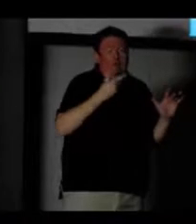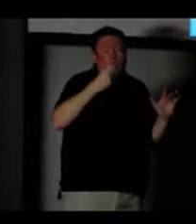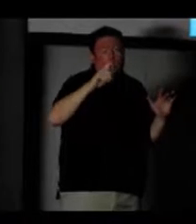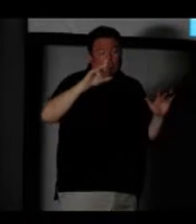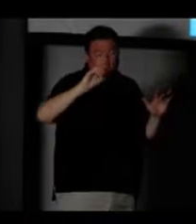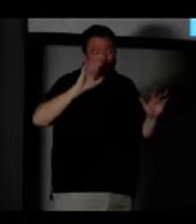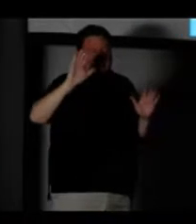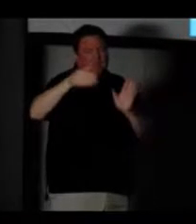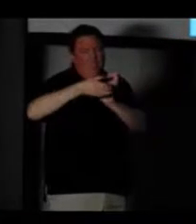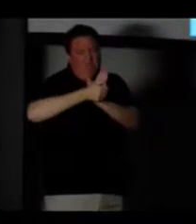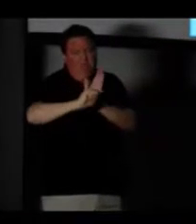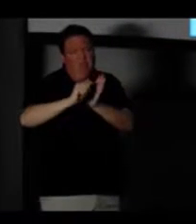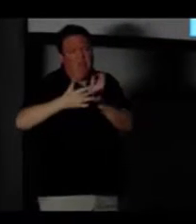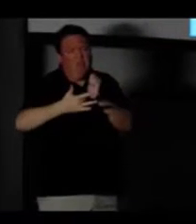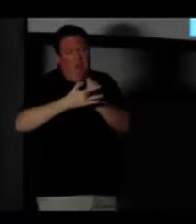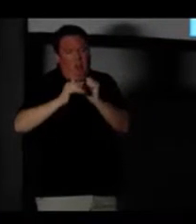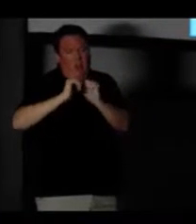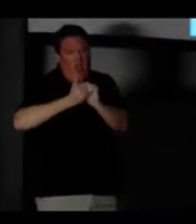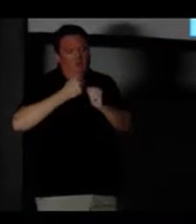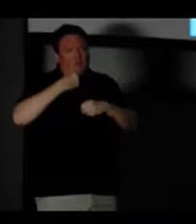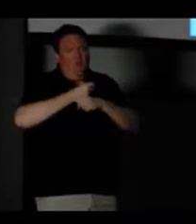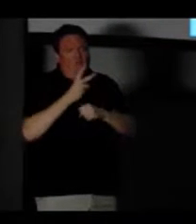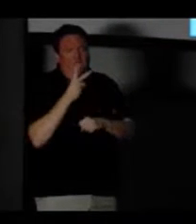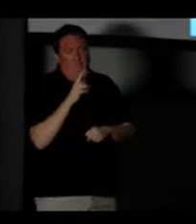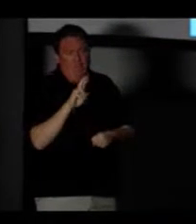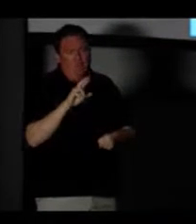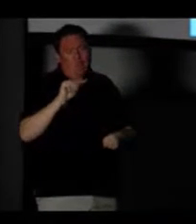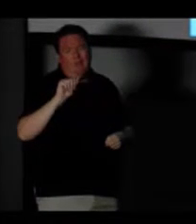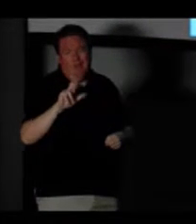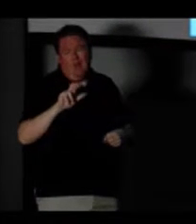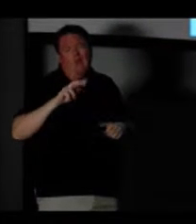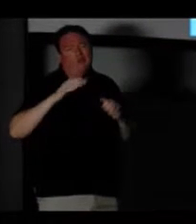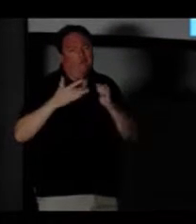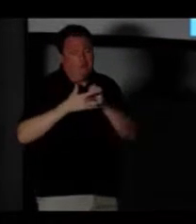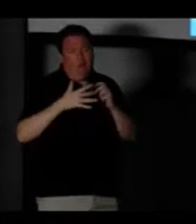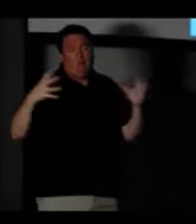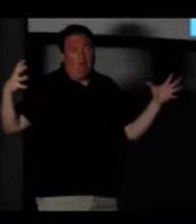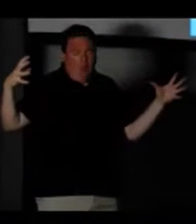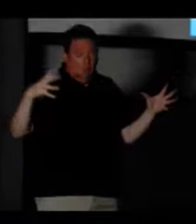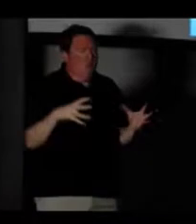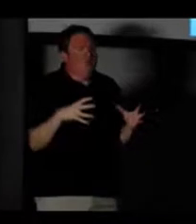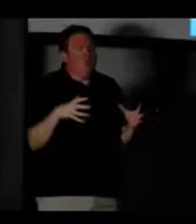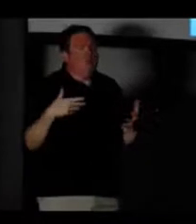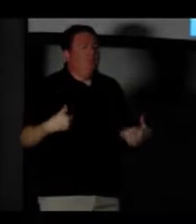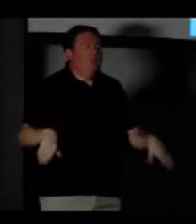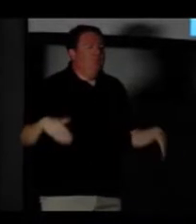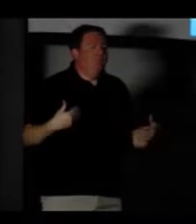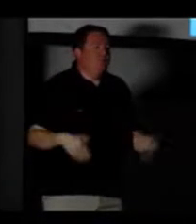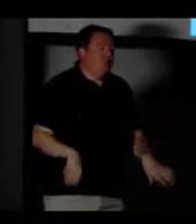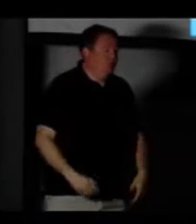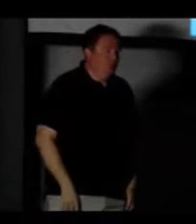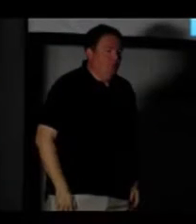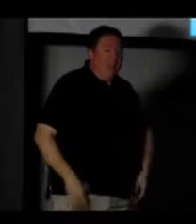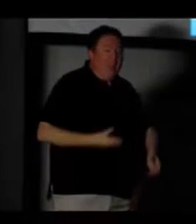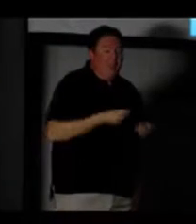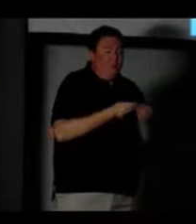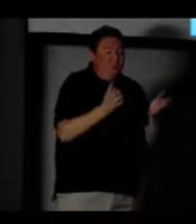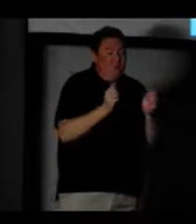with their expertise of how to create a VR experience of that and to distribute it via cardboard. It was